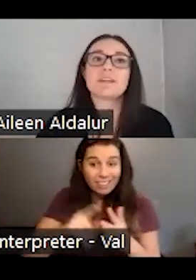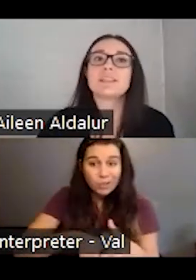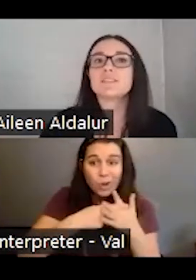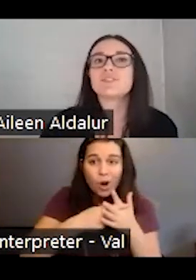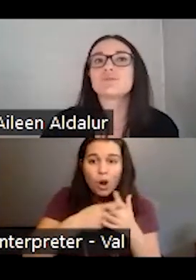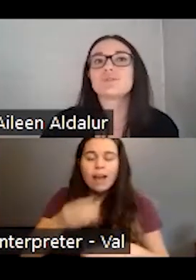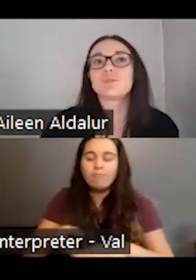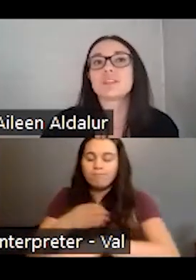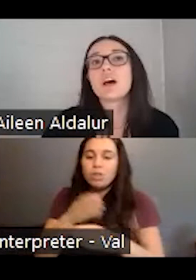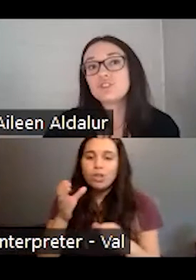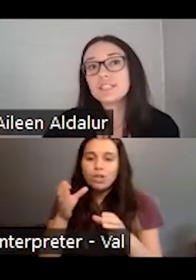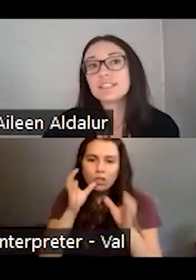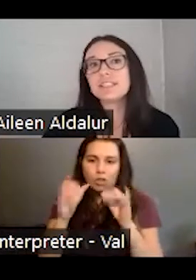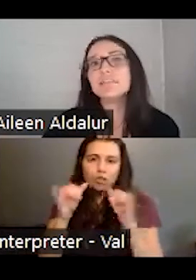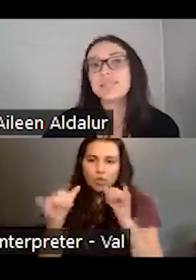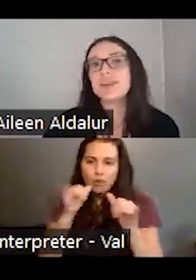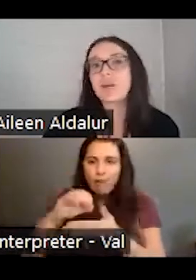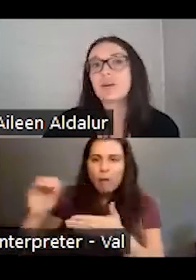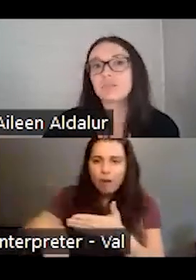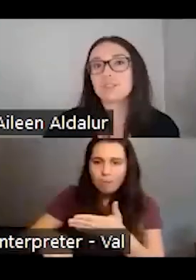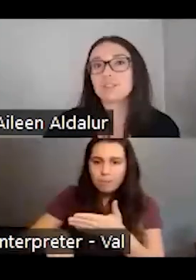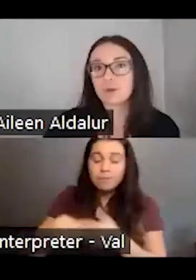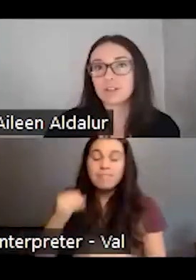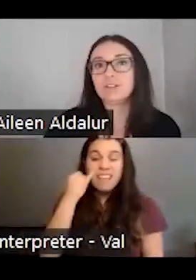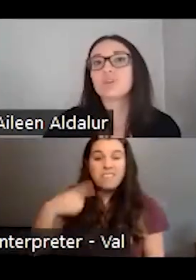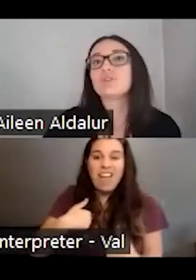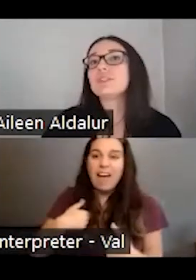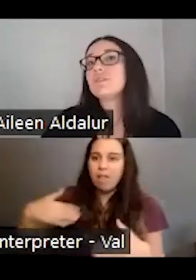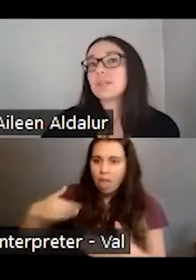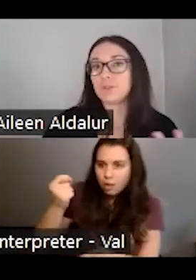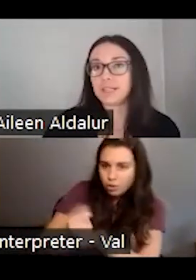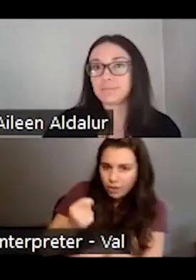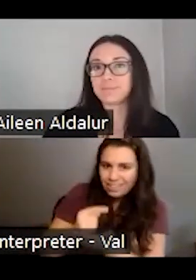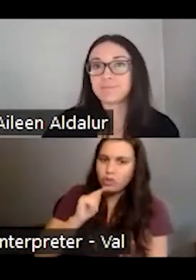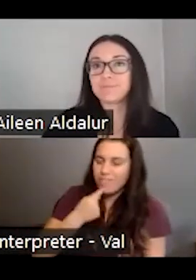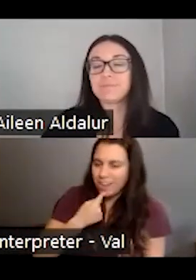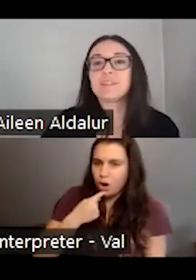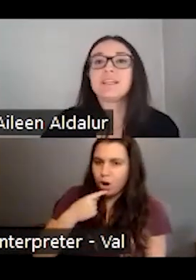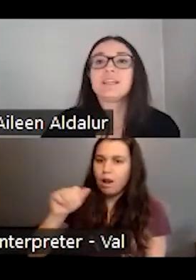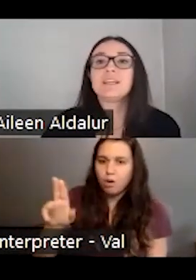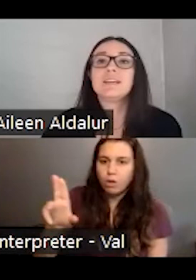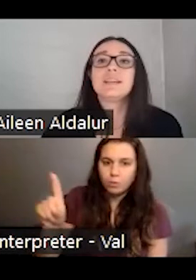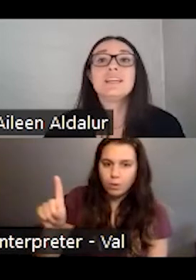outcomes among individuals with untreated severe alcohol use disorder recruited from the community.